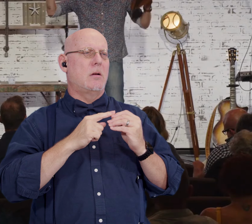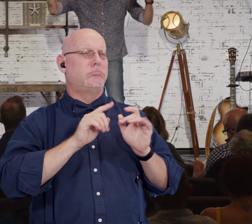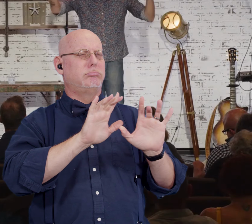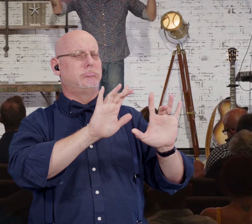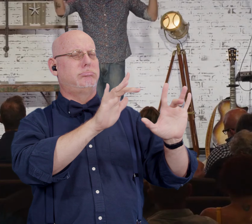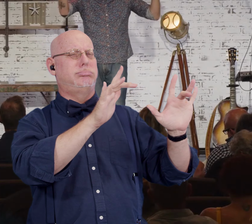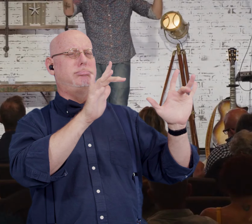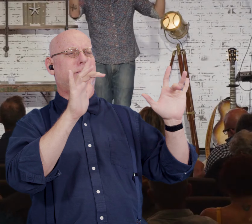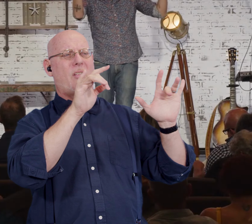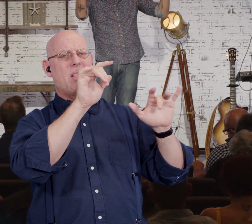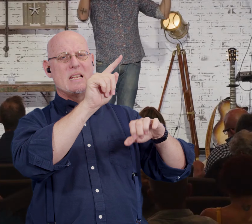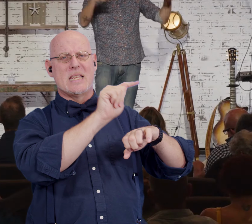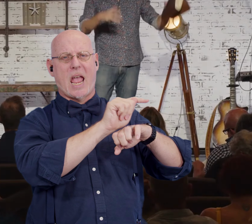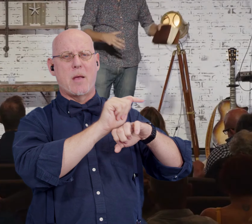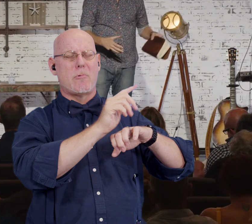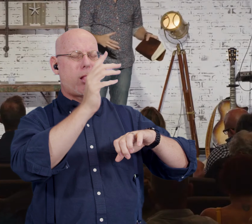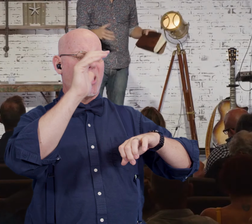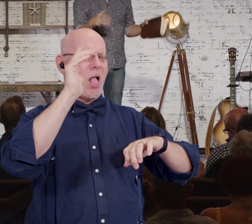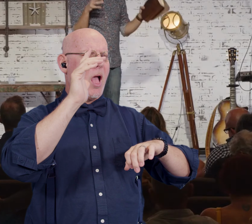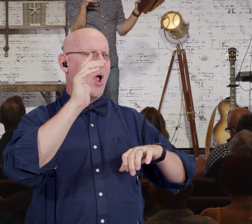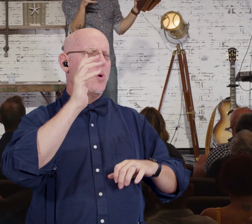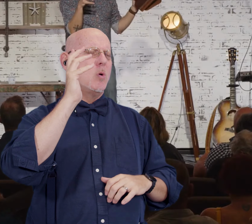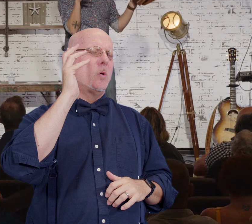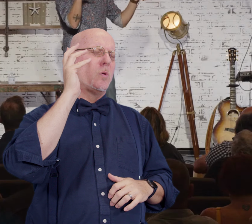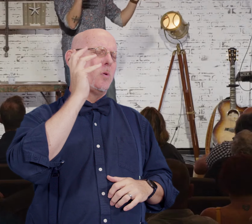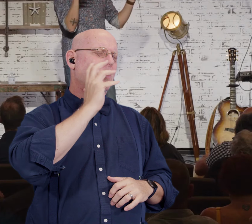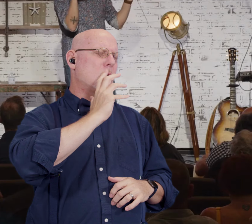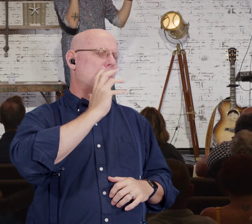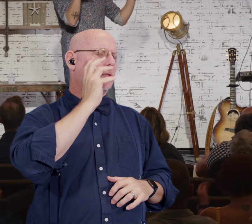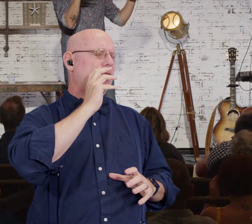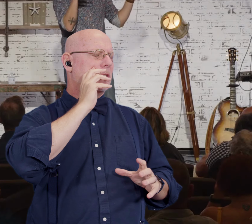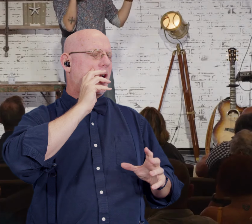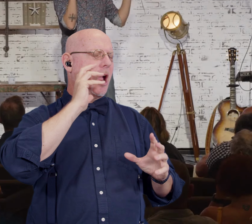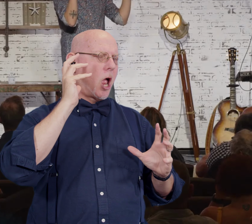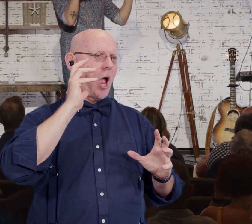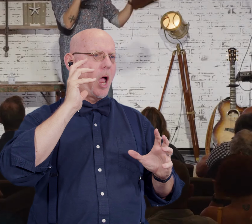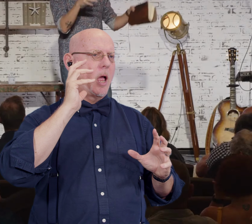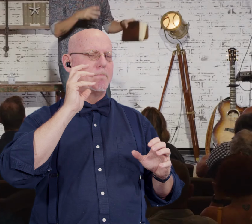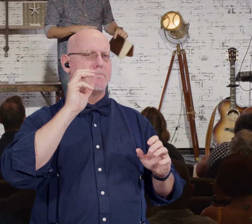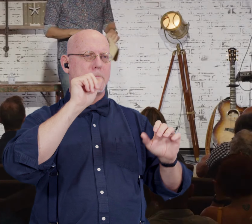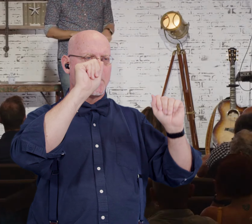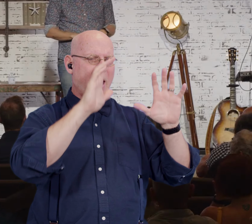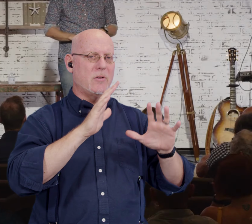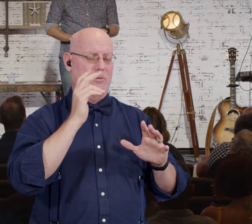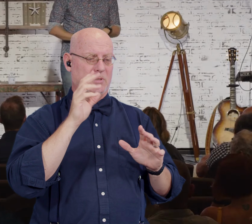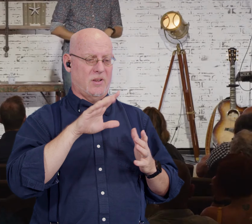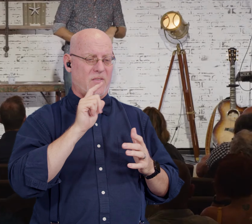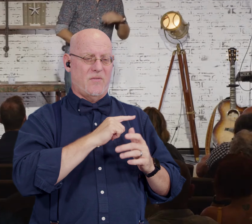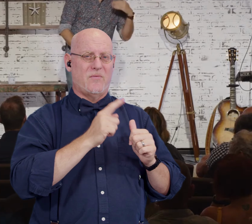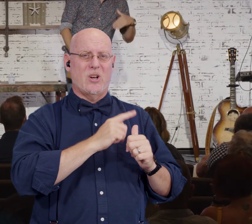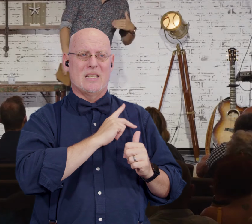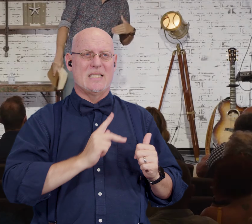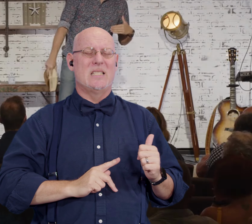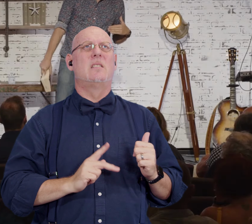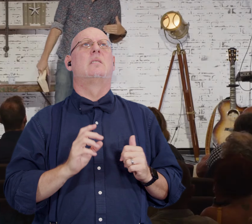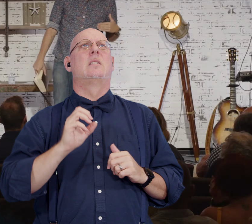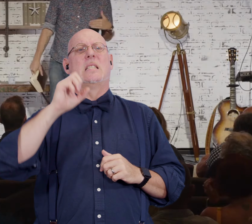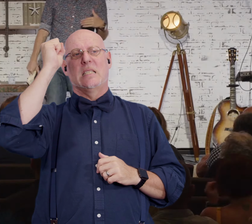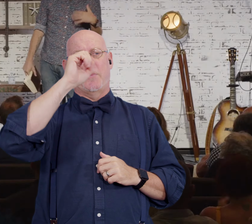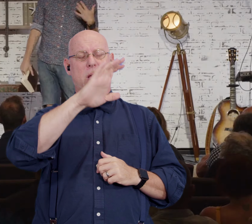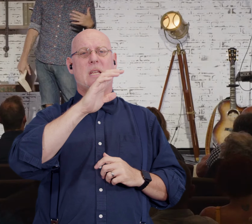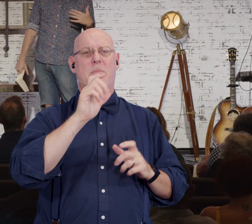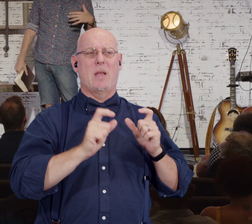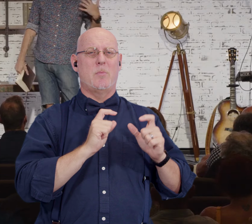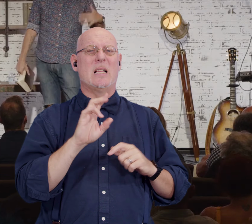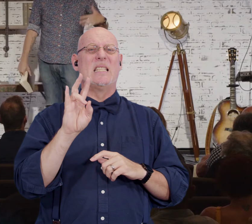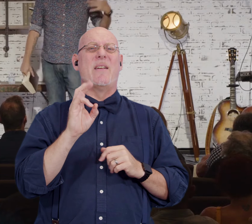the grandeur of this temple. It was absolutely astonishingly magnificent. We learn in 1 Kings it took Solomon